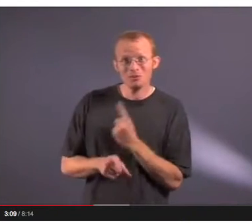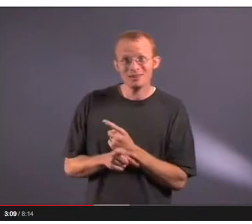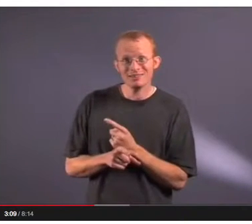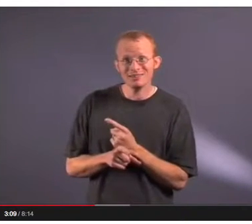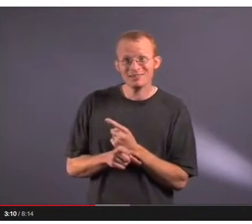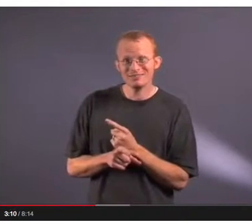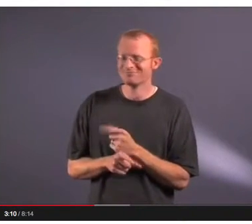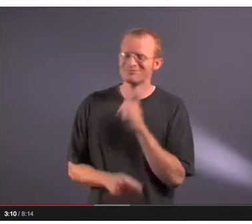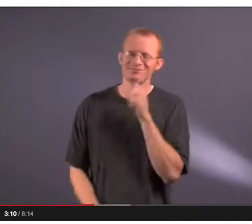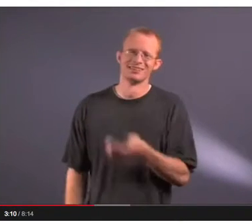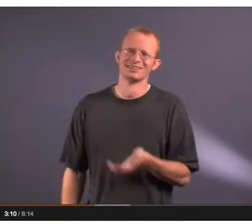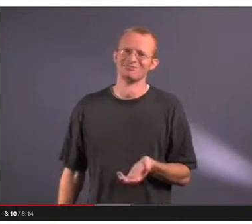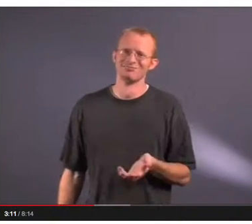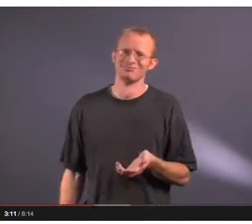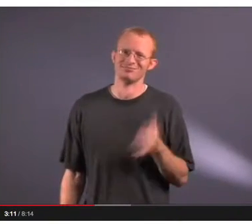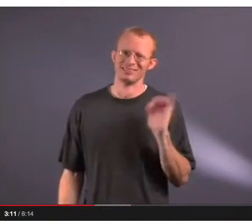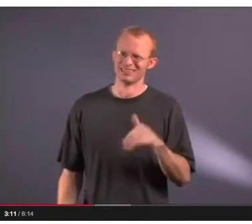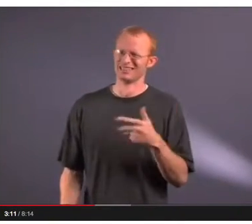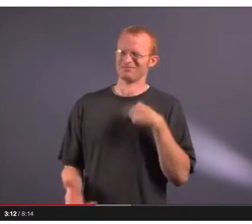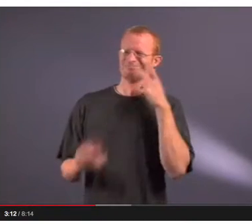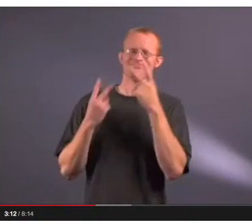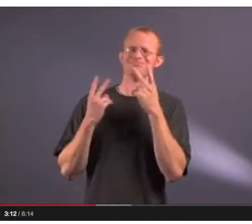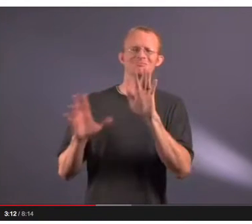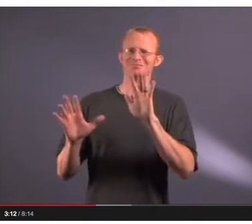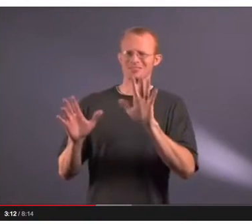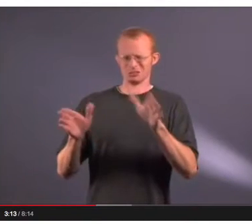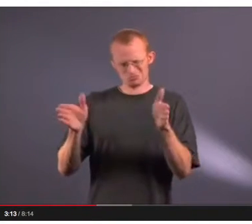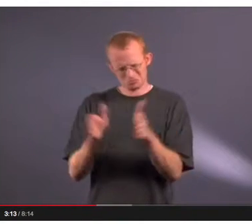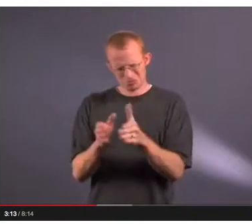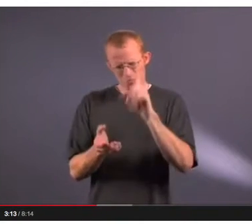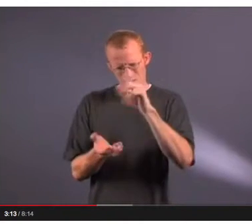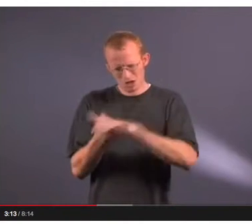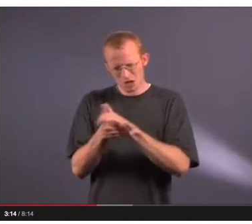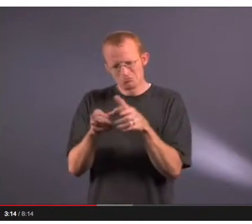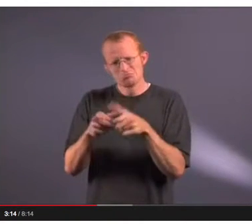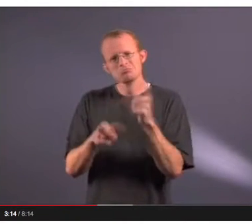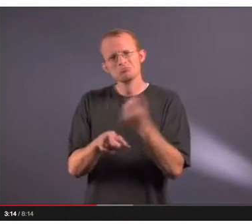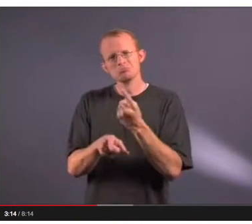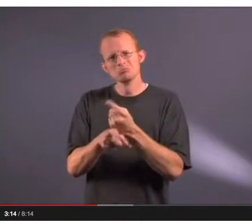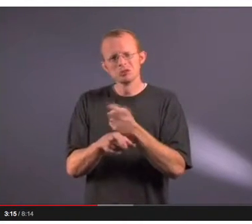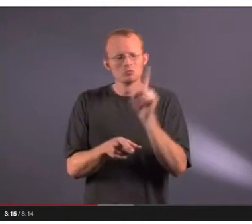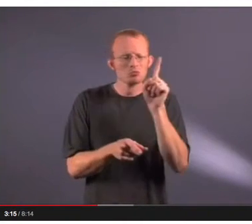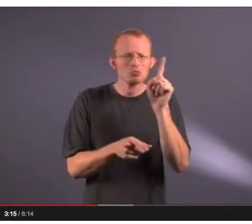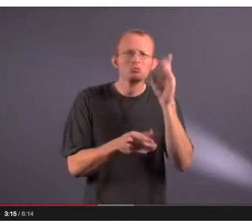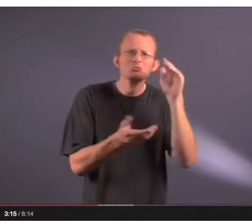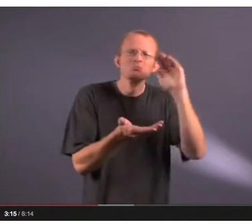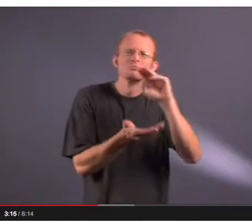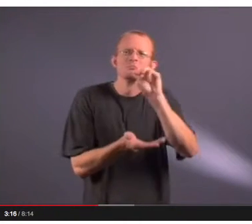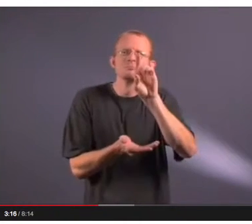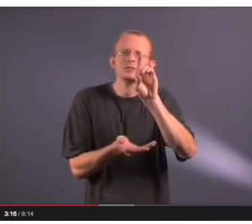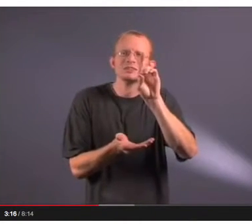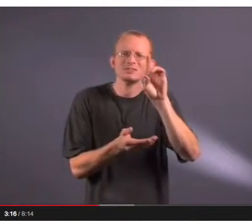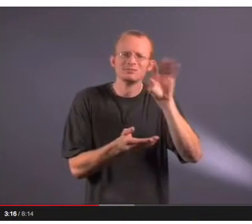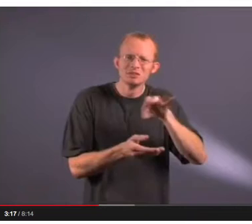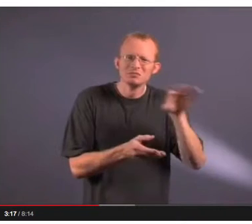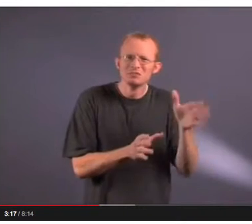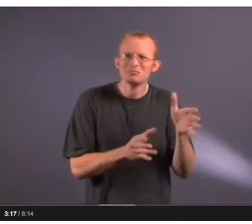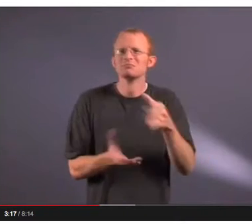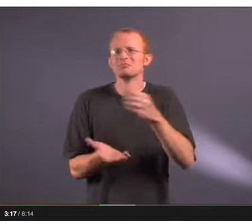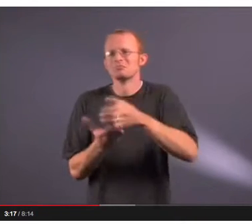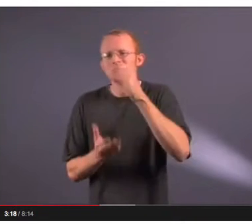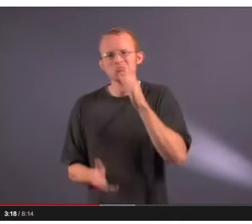drink, supersized. That's not good for you. It's not good for you to eat like that. You can get a small hamburger, get a